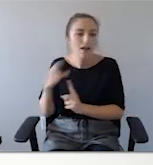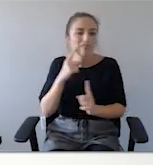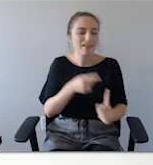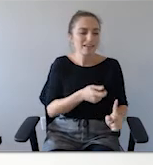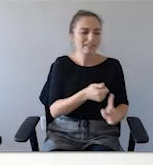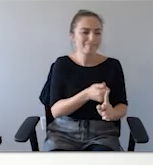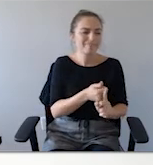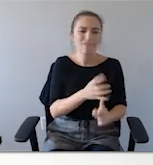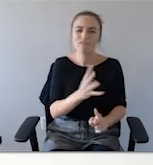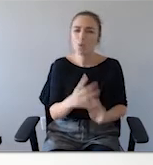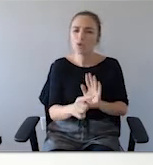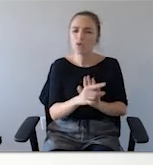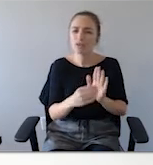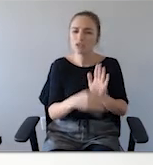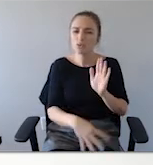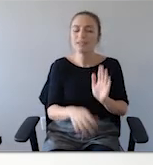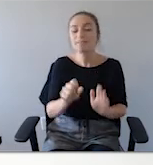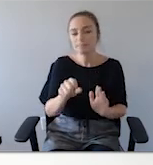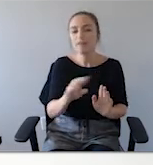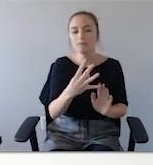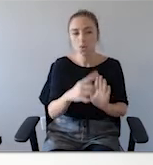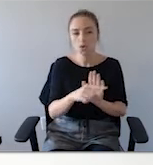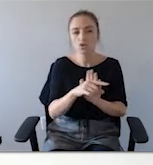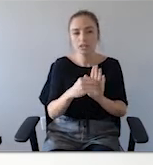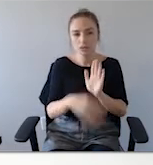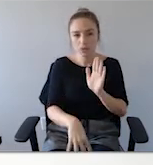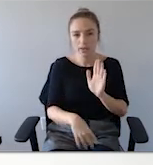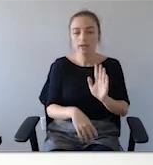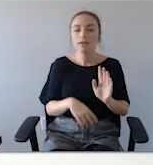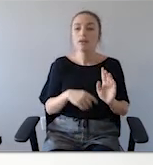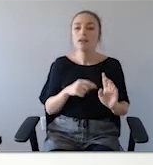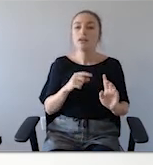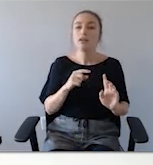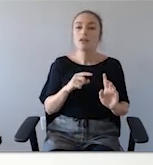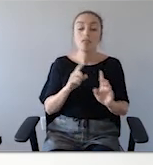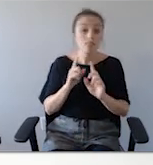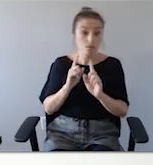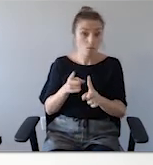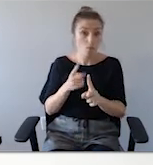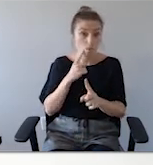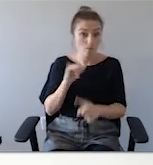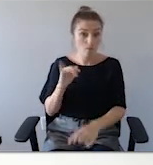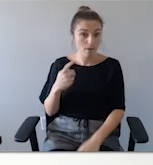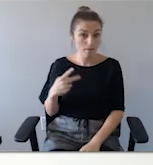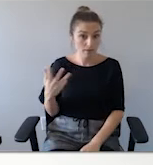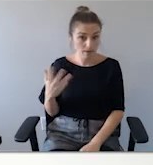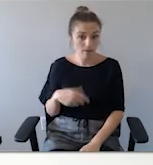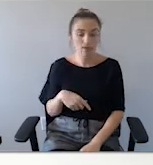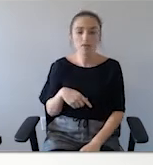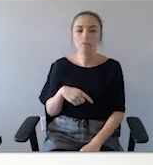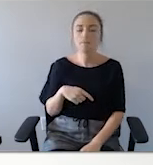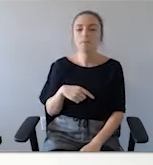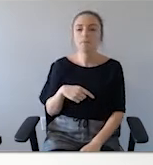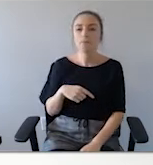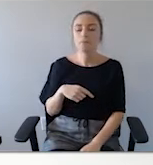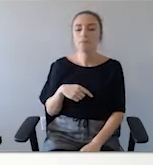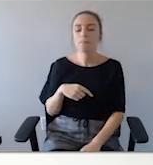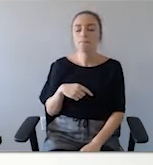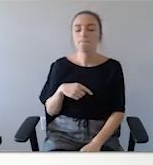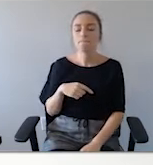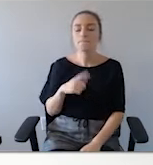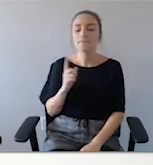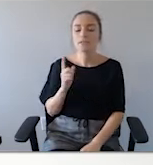grade. Yeah, she's in 4th grade. And the goal on the IEP was that she was going